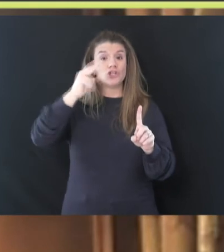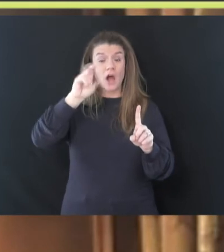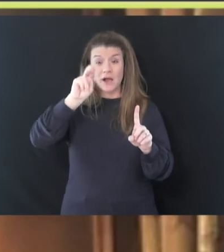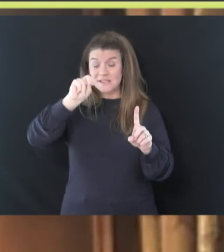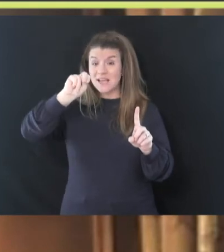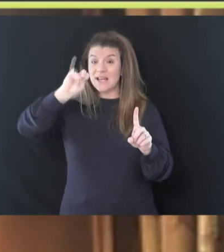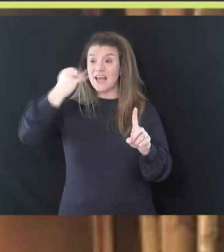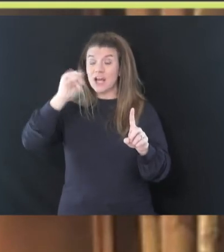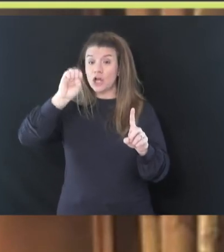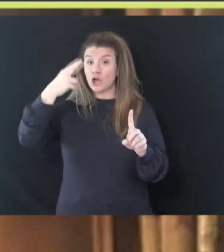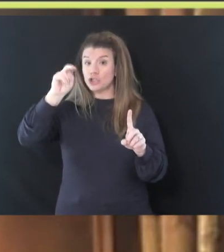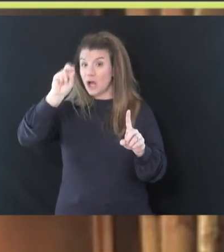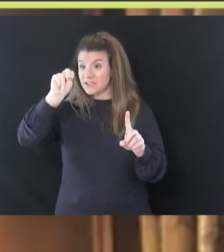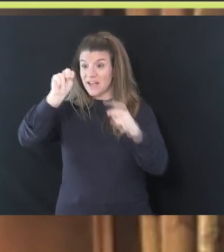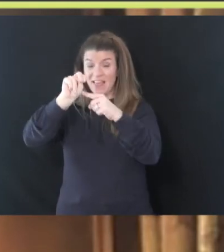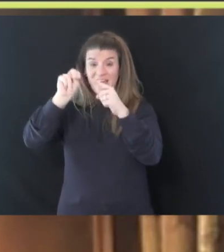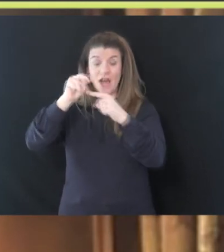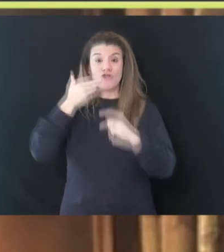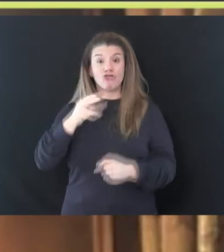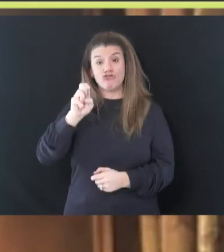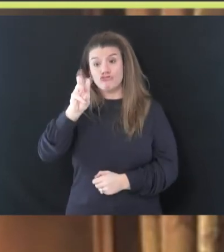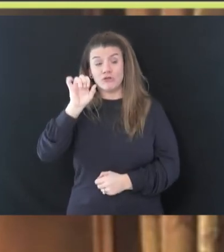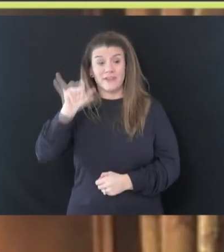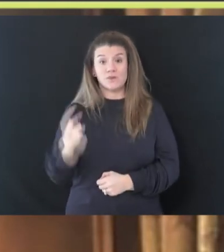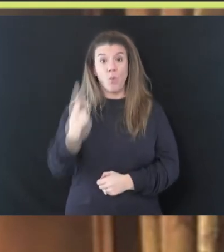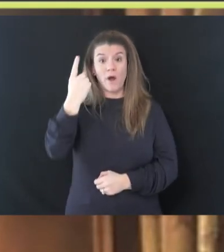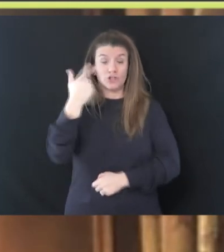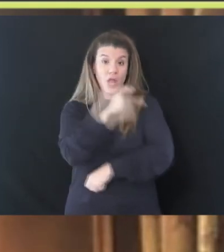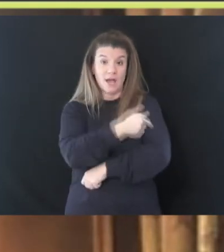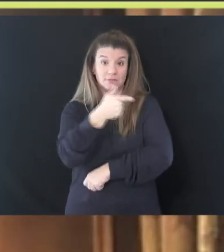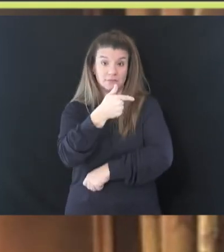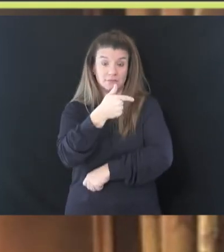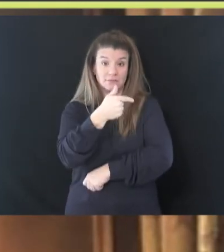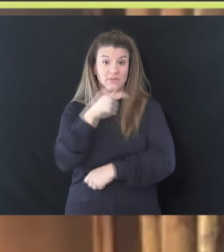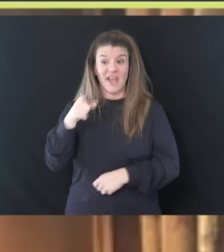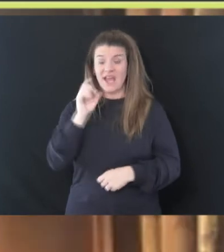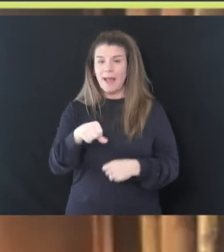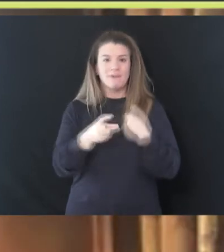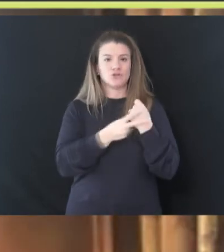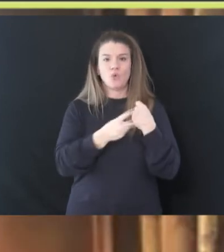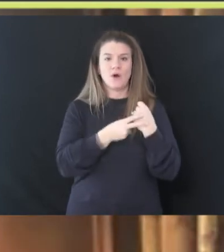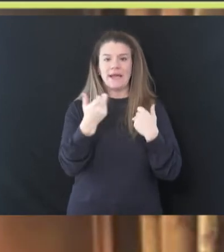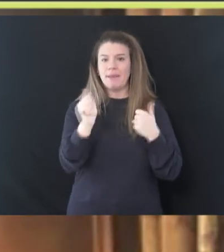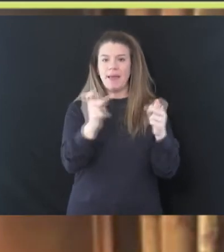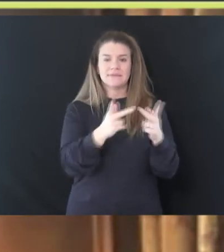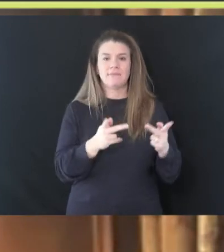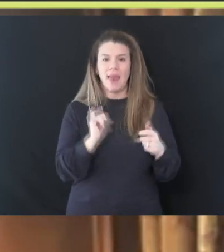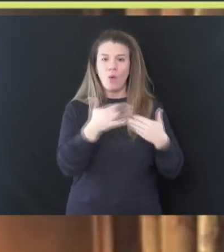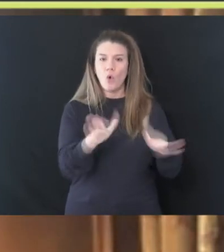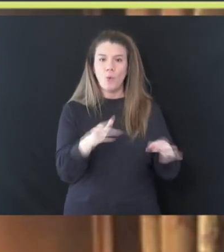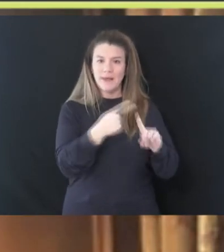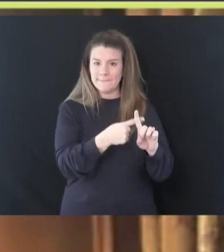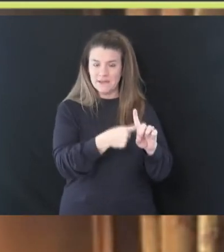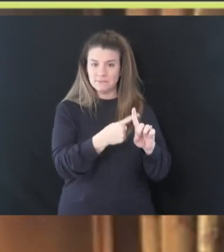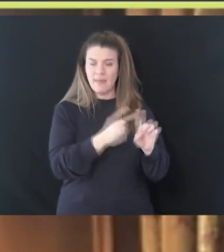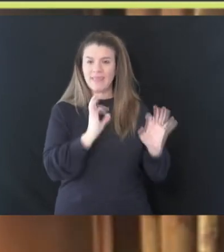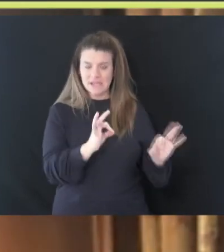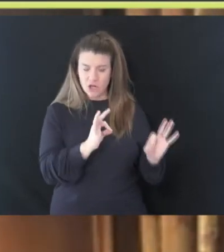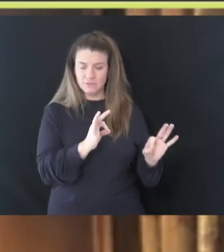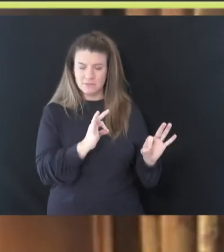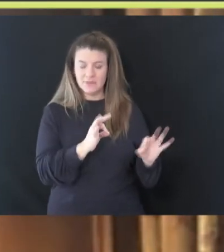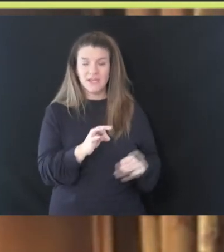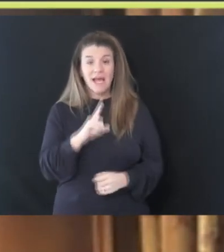a one-shot dose. It can be stored at room temperature, which is really good. And in the